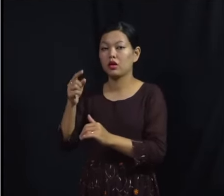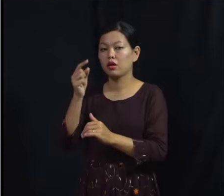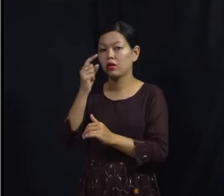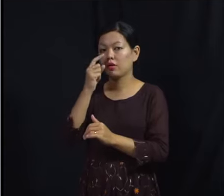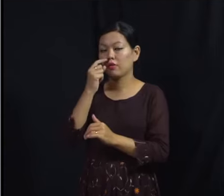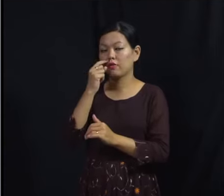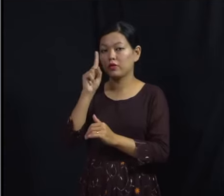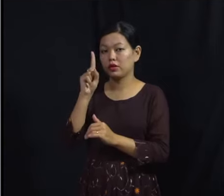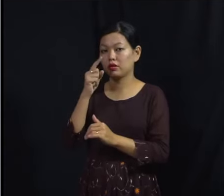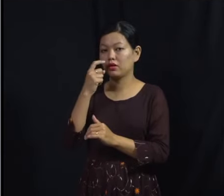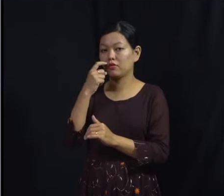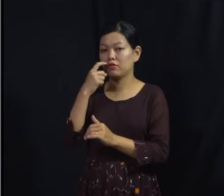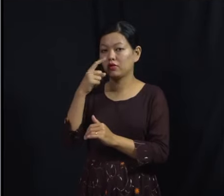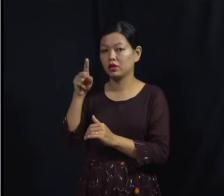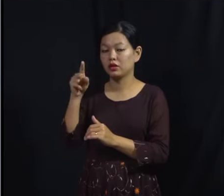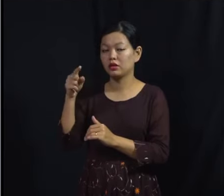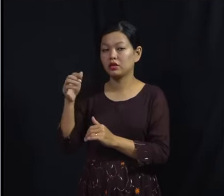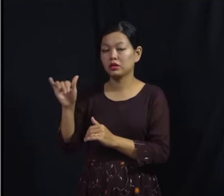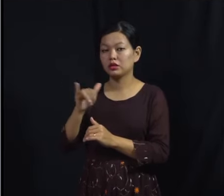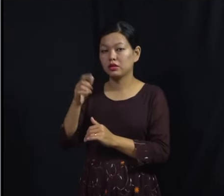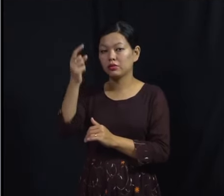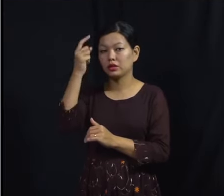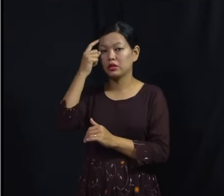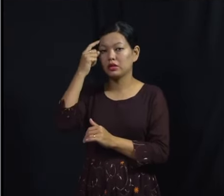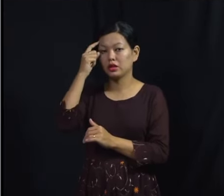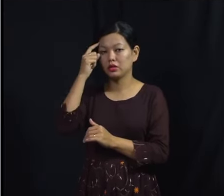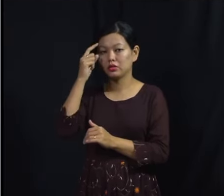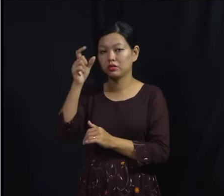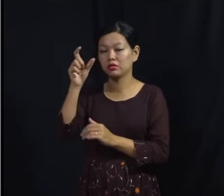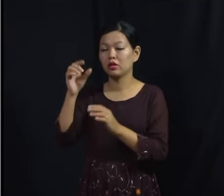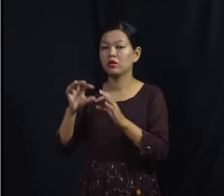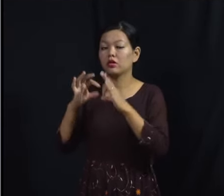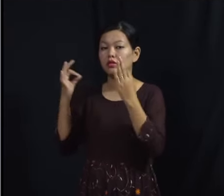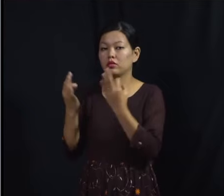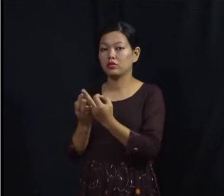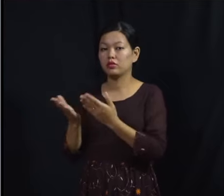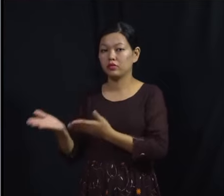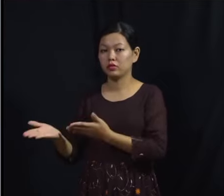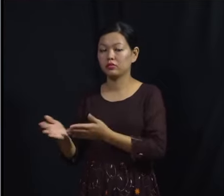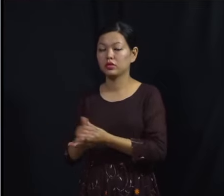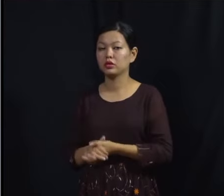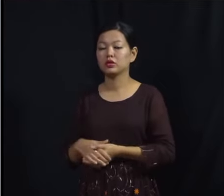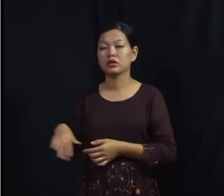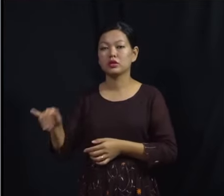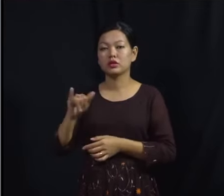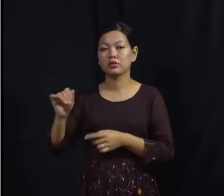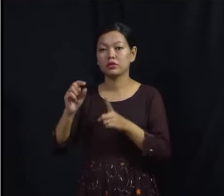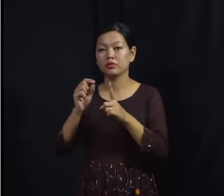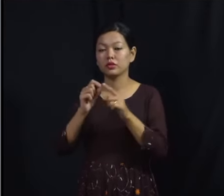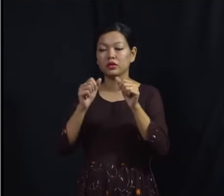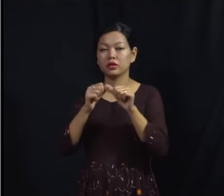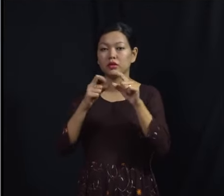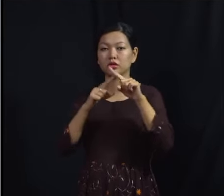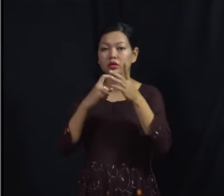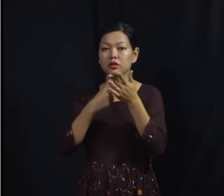bread earner instead of the woman. And so, interestingly, the girl that is Susan is also expected to